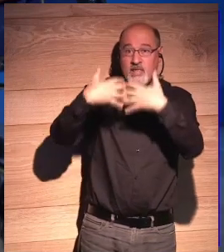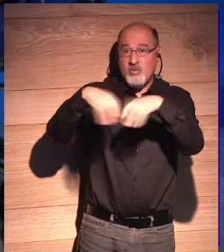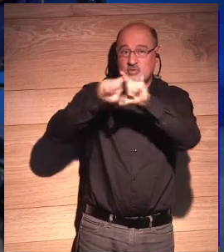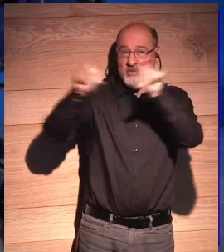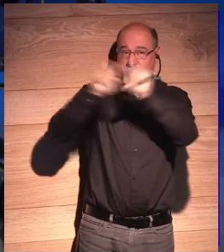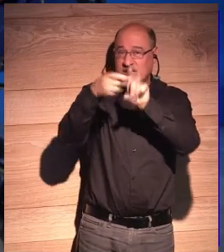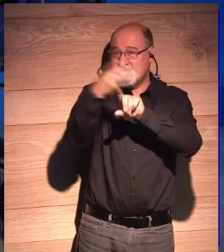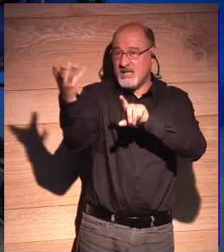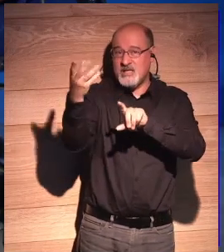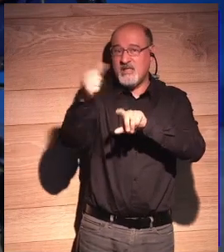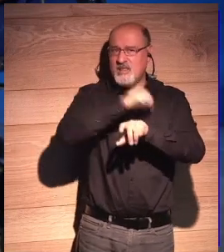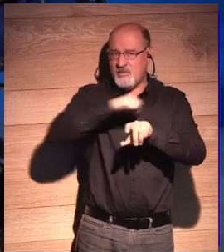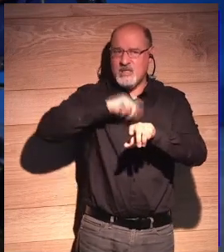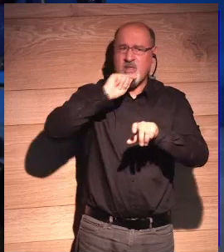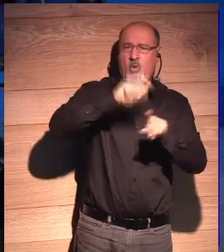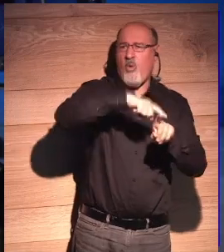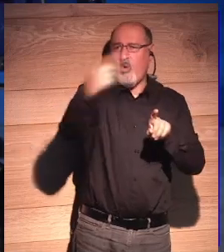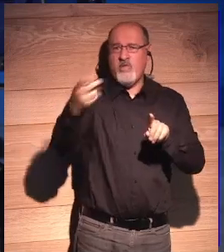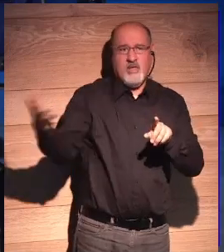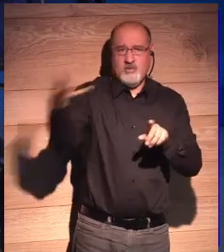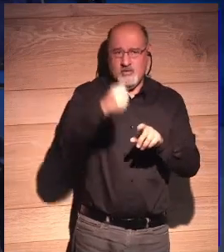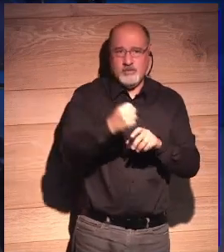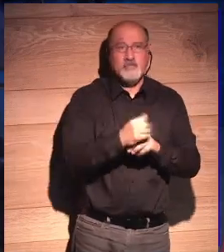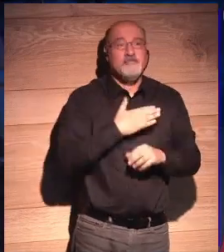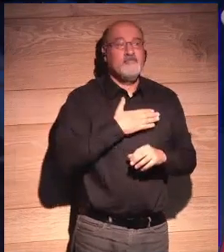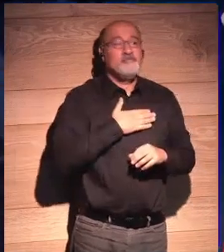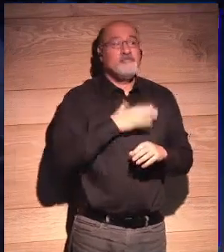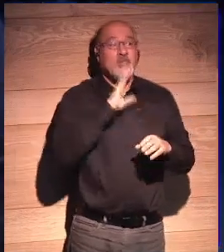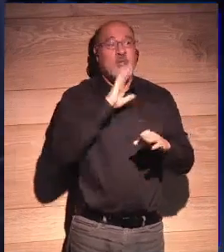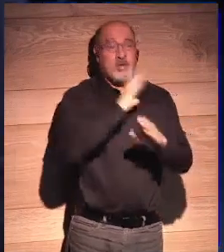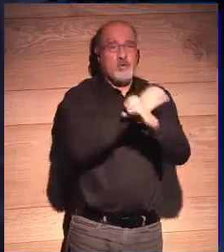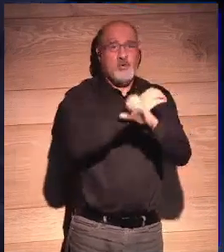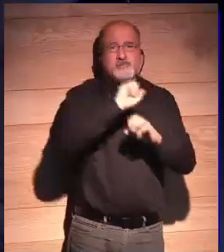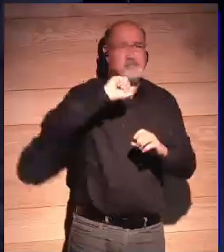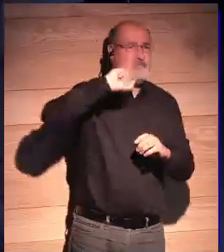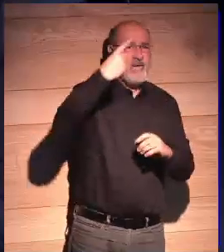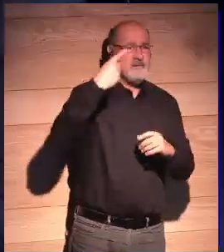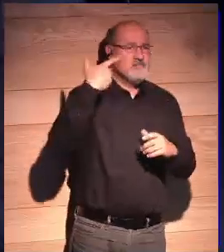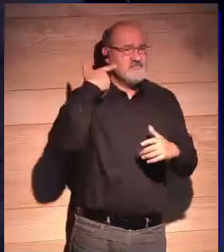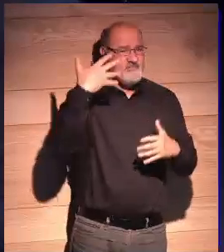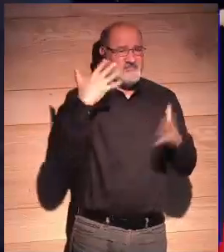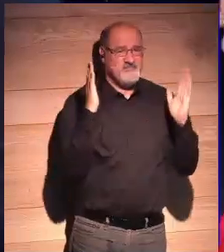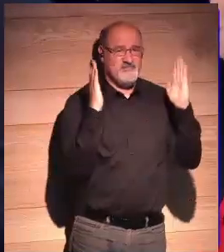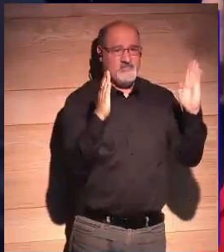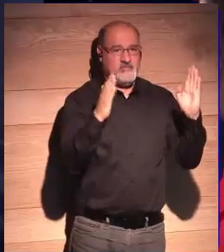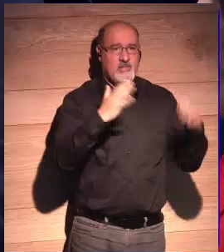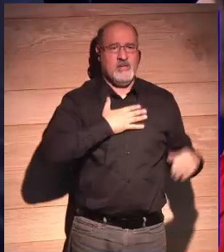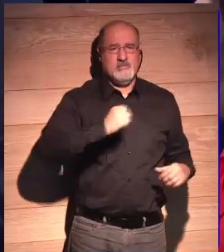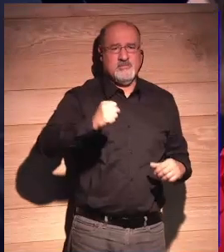the independent industry, but especially what by then was the mainstream of the comics, that